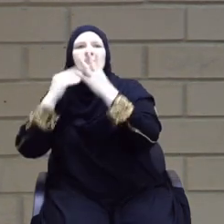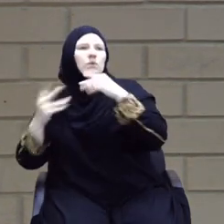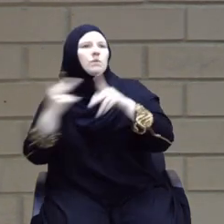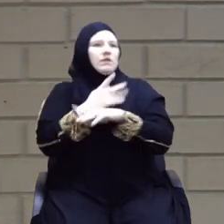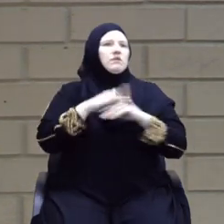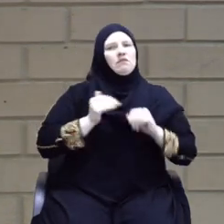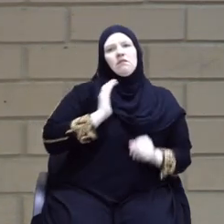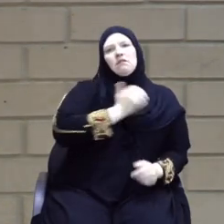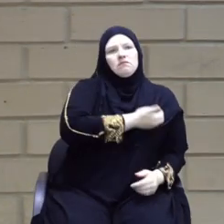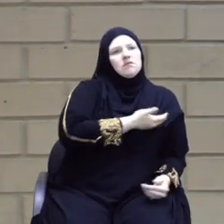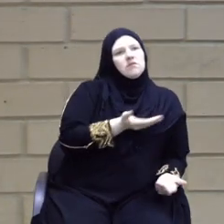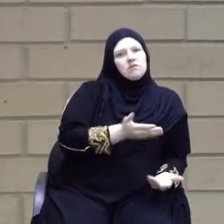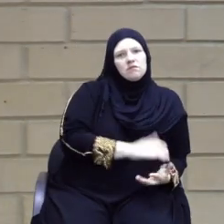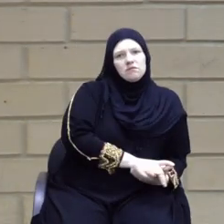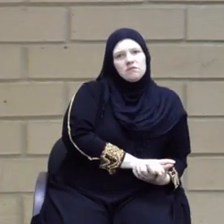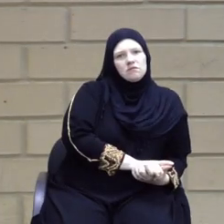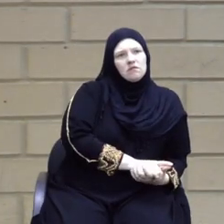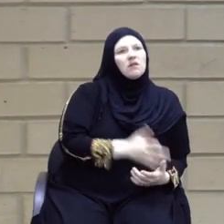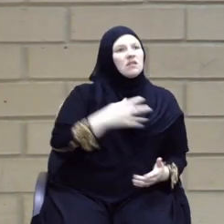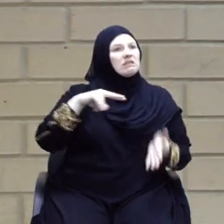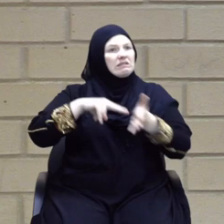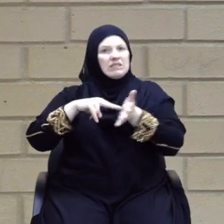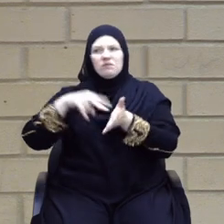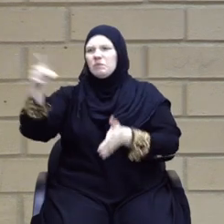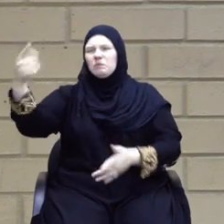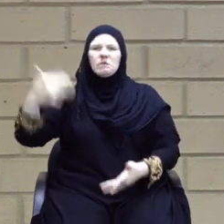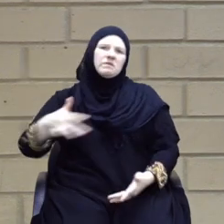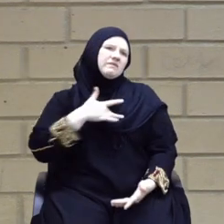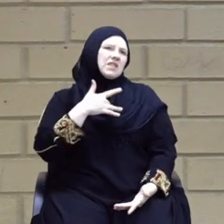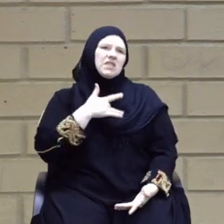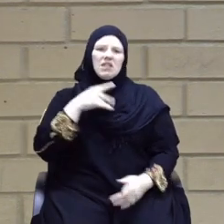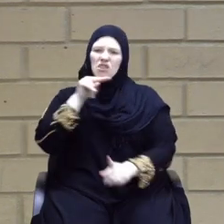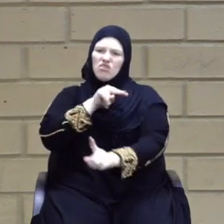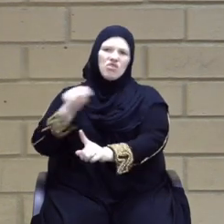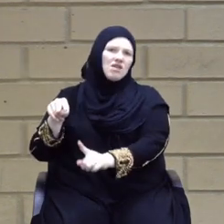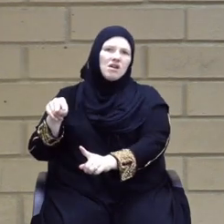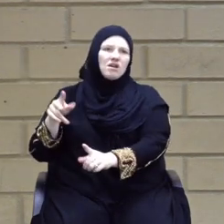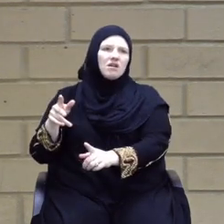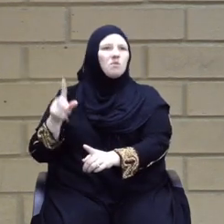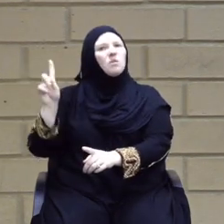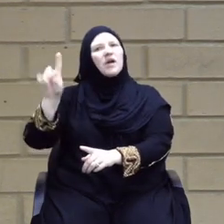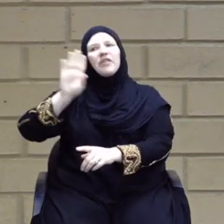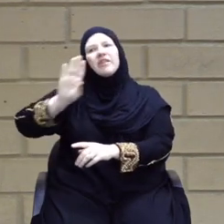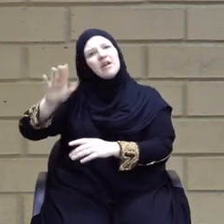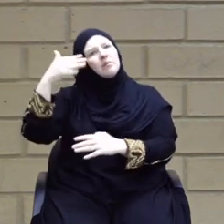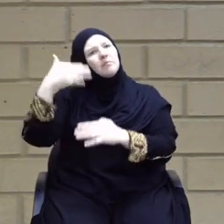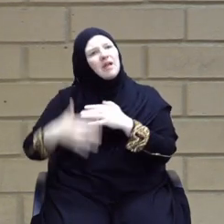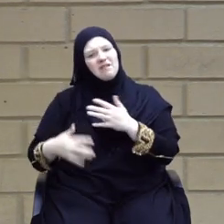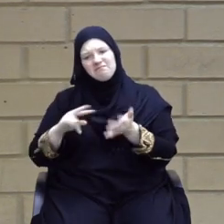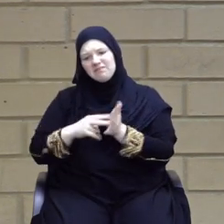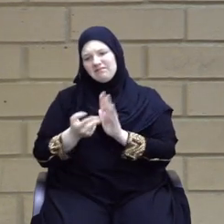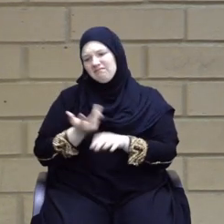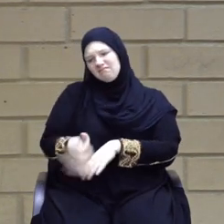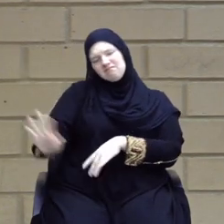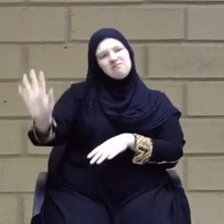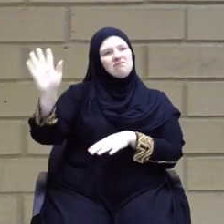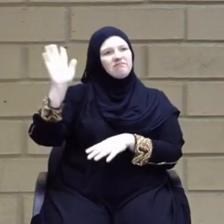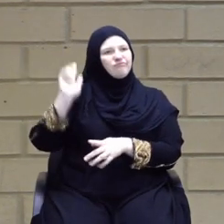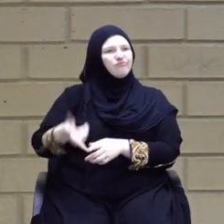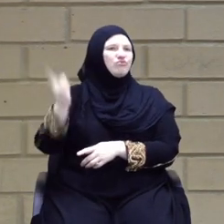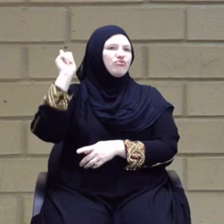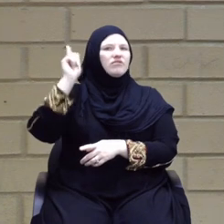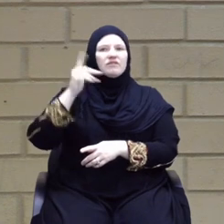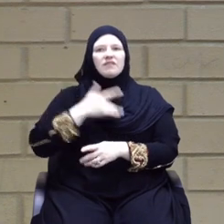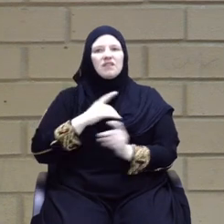They feel it in Syria today, where their blood means nothing to the world. 500,000 people